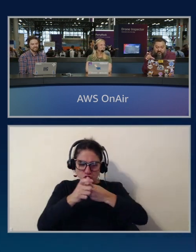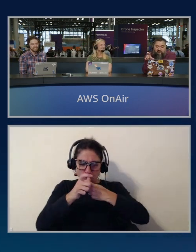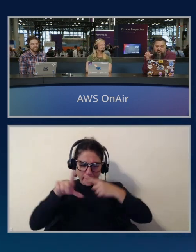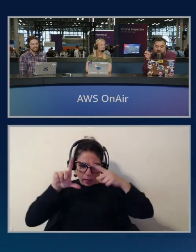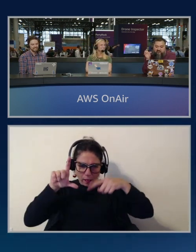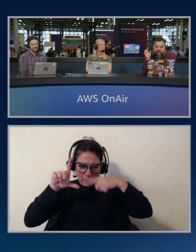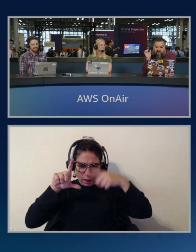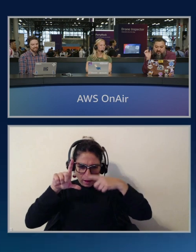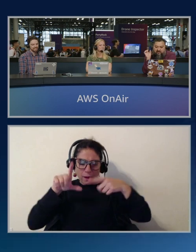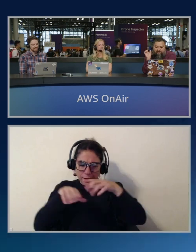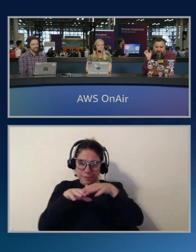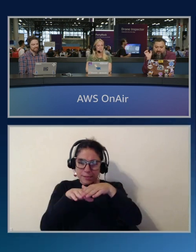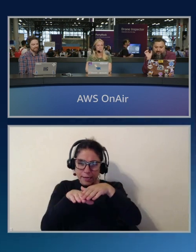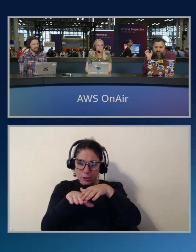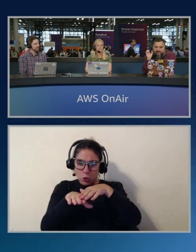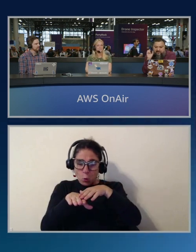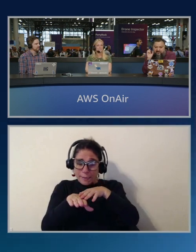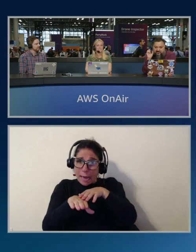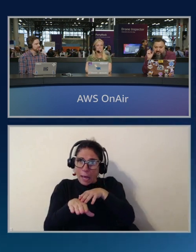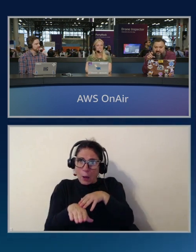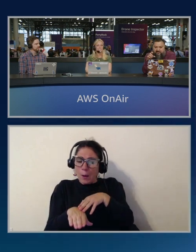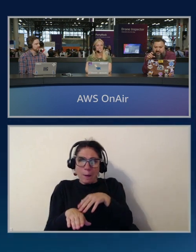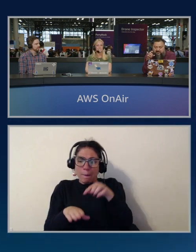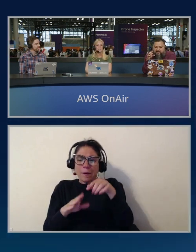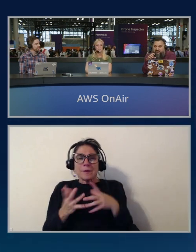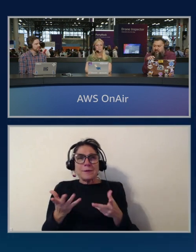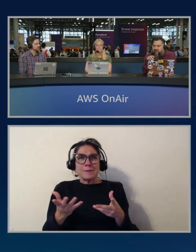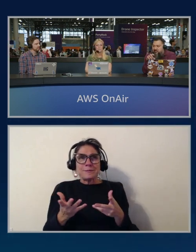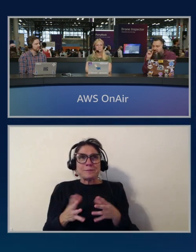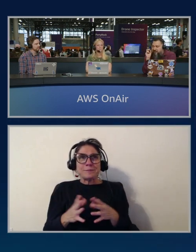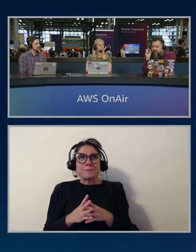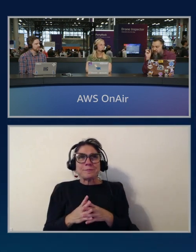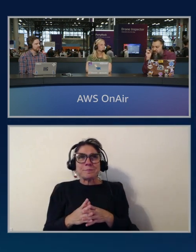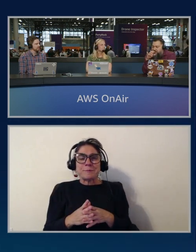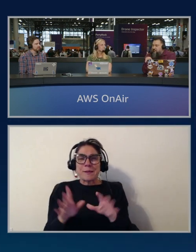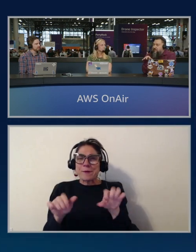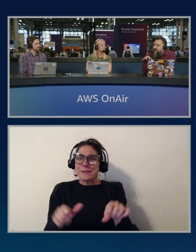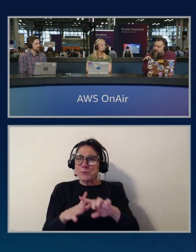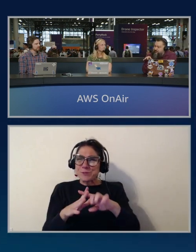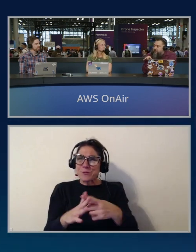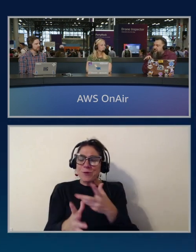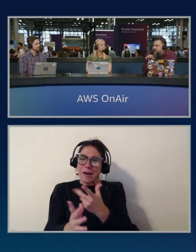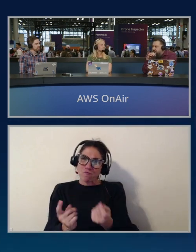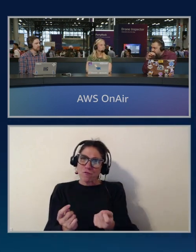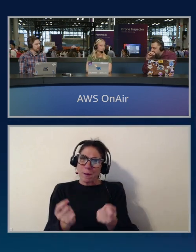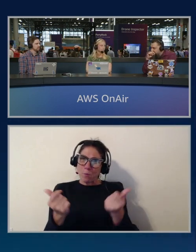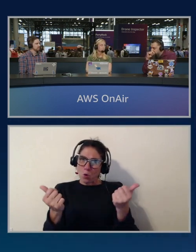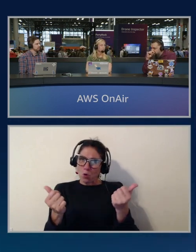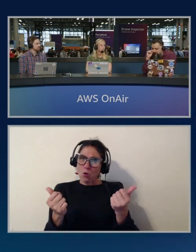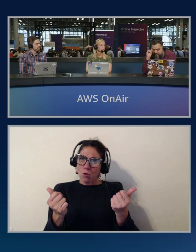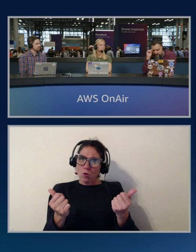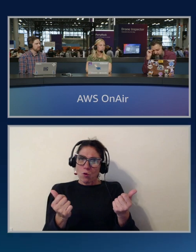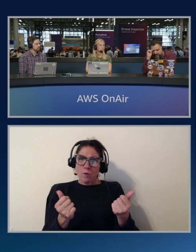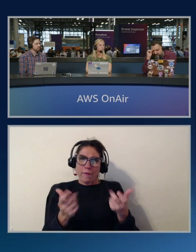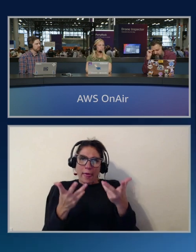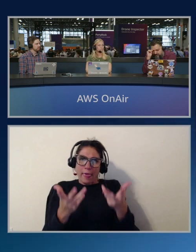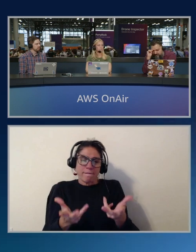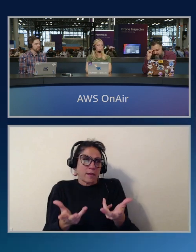all seriousness, the ability to just get started and remove that undifferentiated heavy lifting from